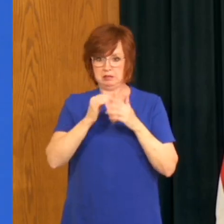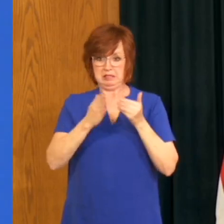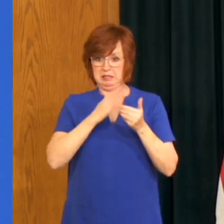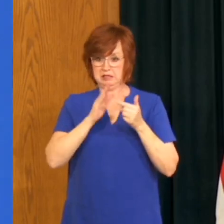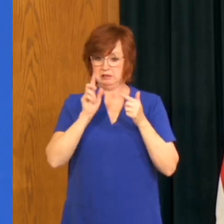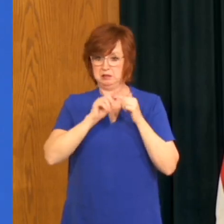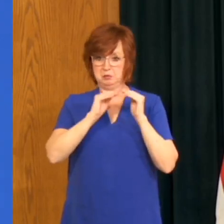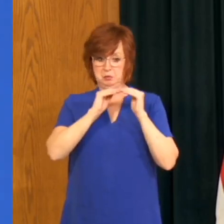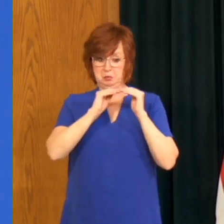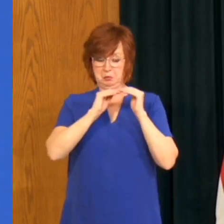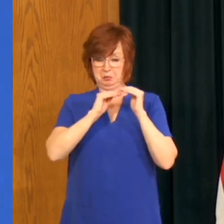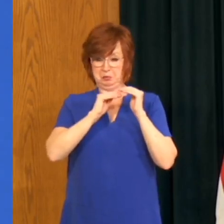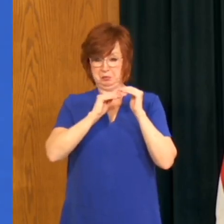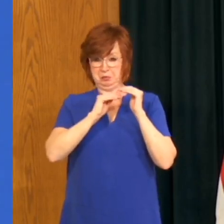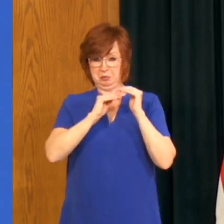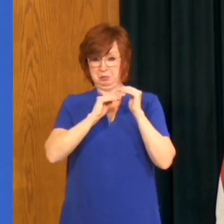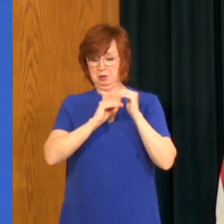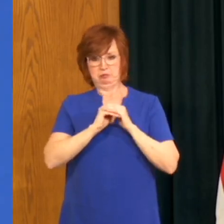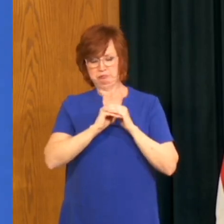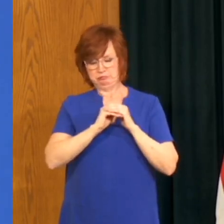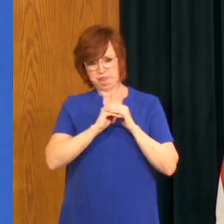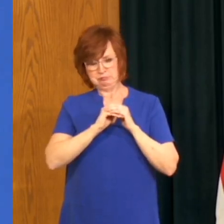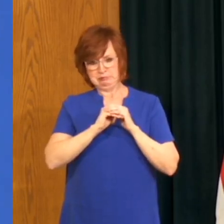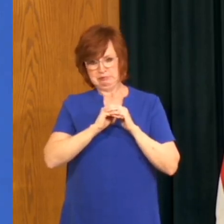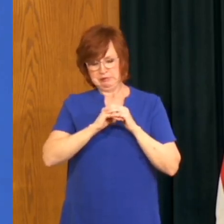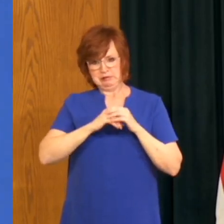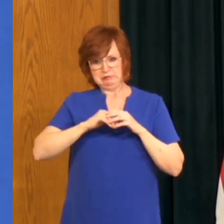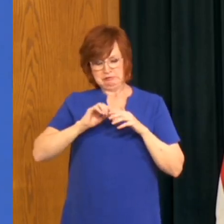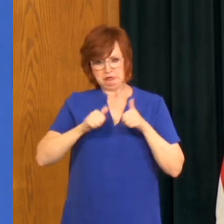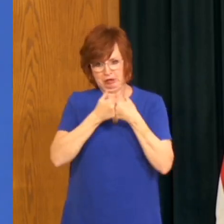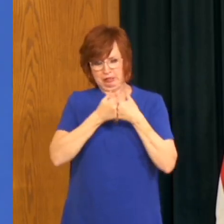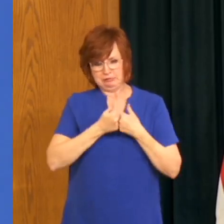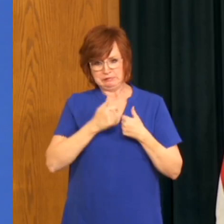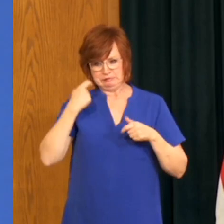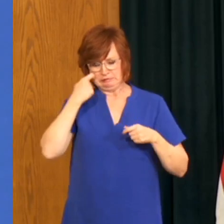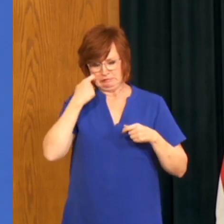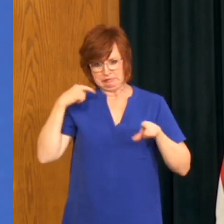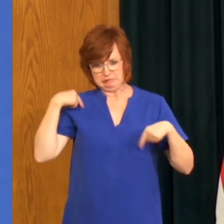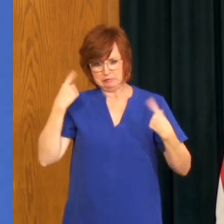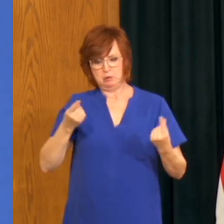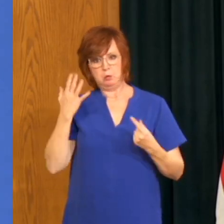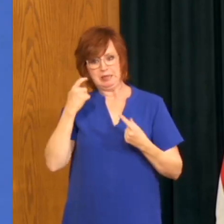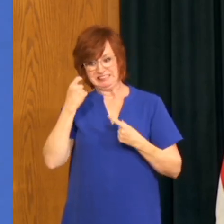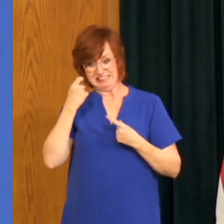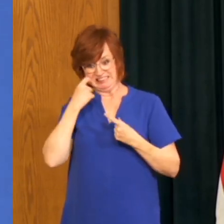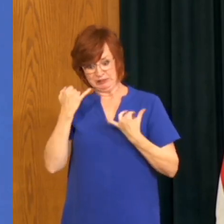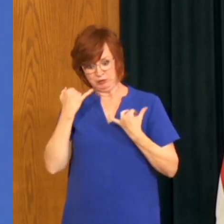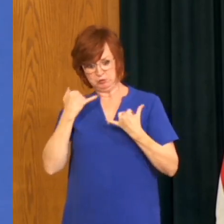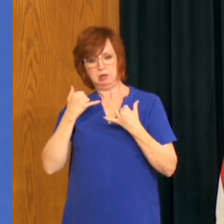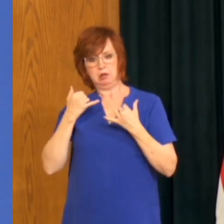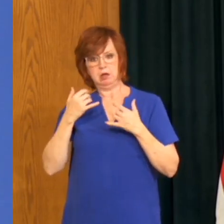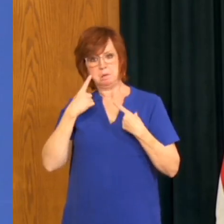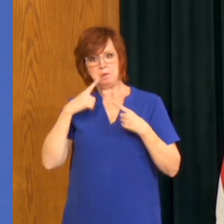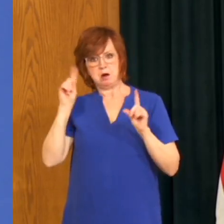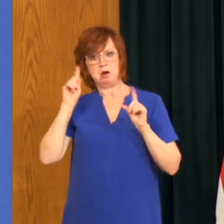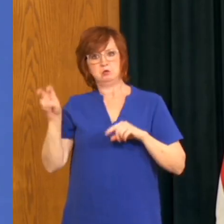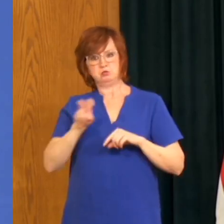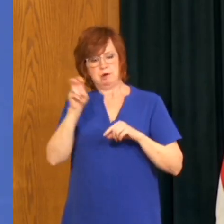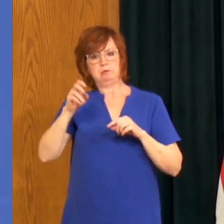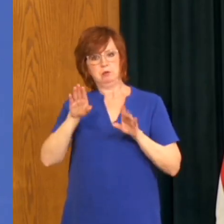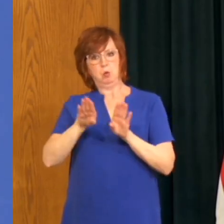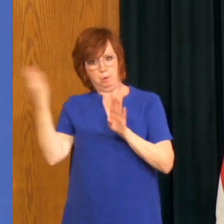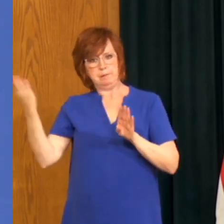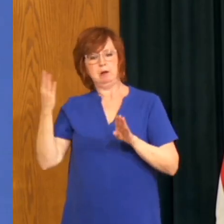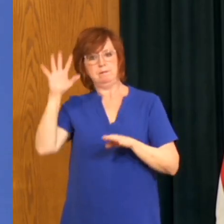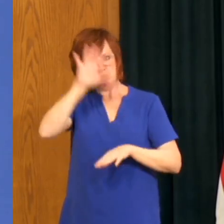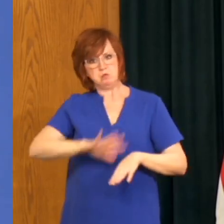recent cluster, they have just now emerged from travel restrictions. And I think we need to keep that in mind. And we also have to remember, if you look at